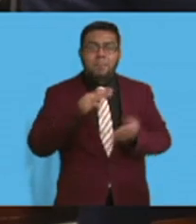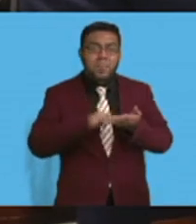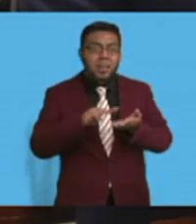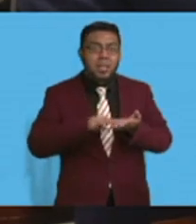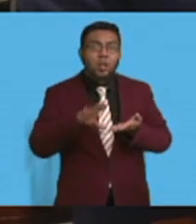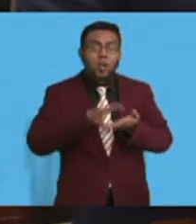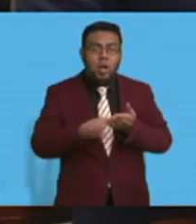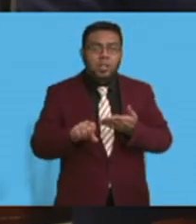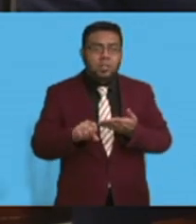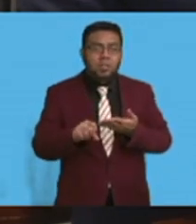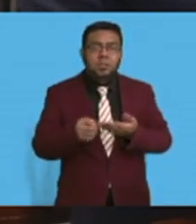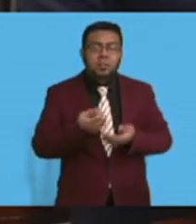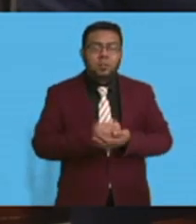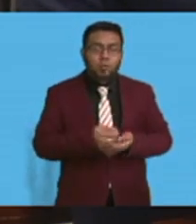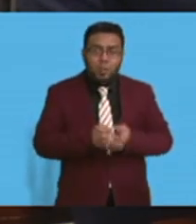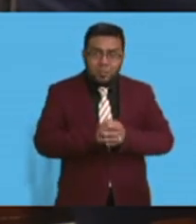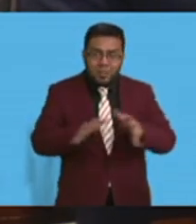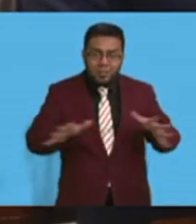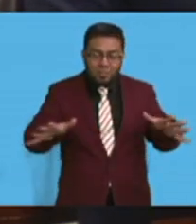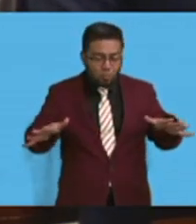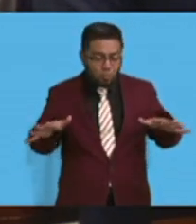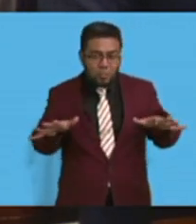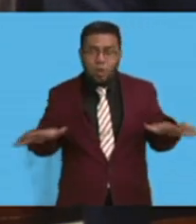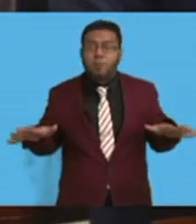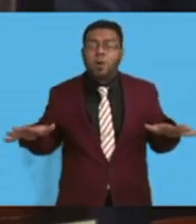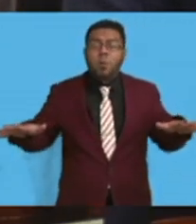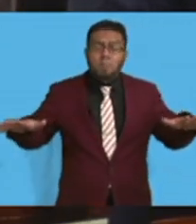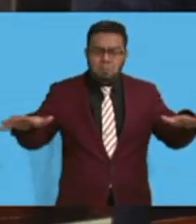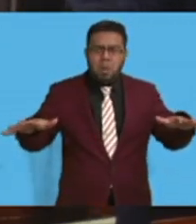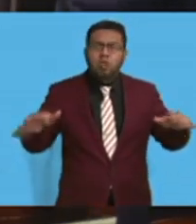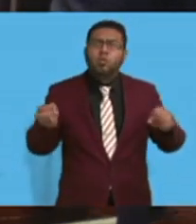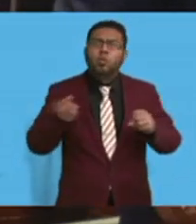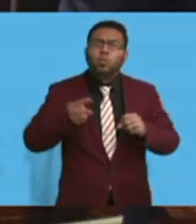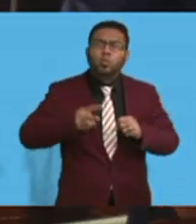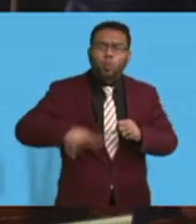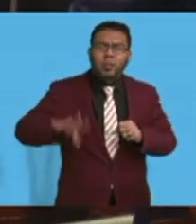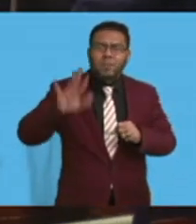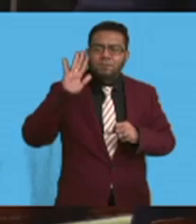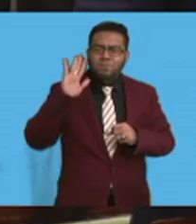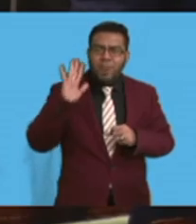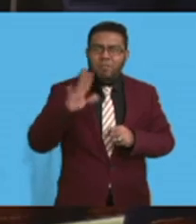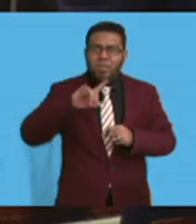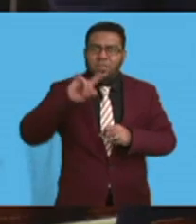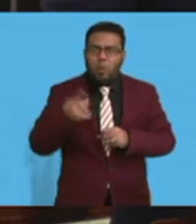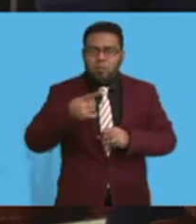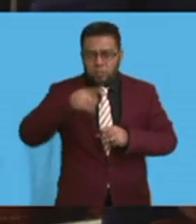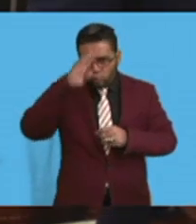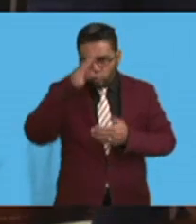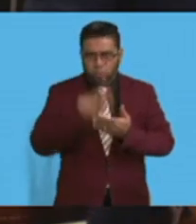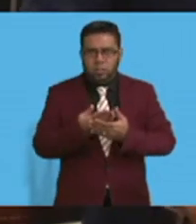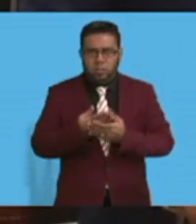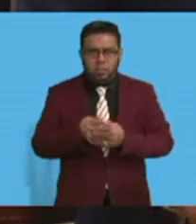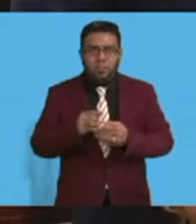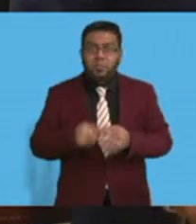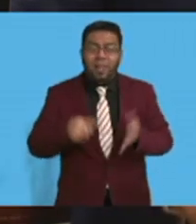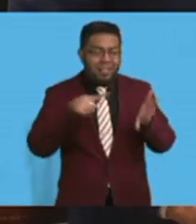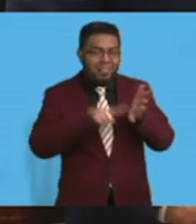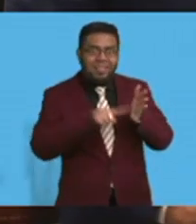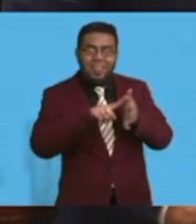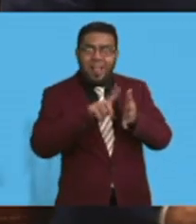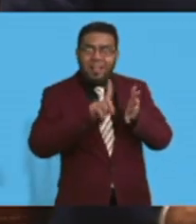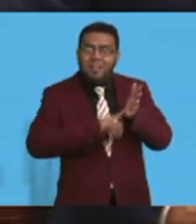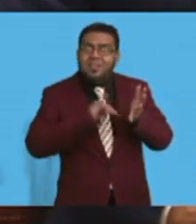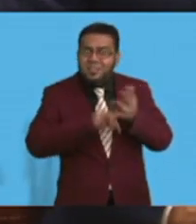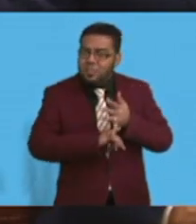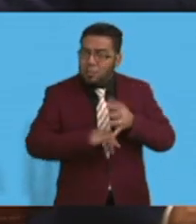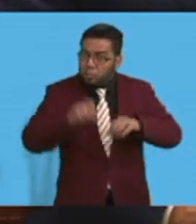next financial year, expanding reach of the program to a total of over 25,000 students. Madam Speaker, TELS is an investment